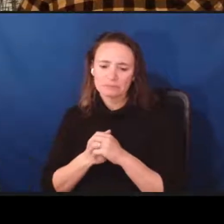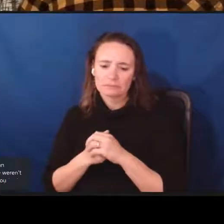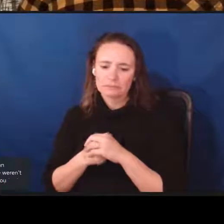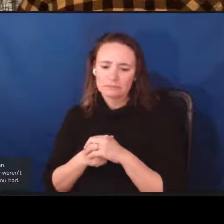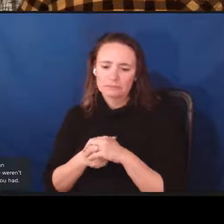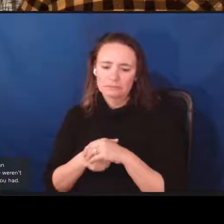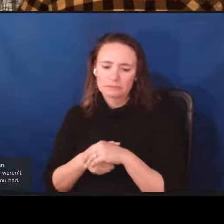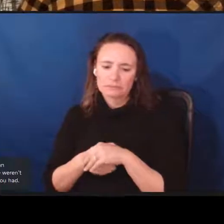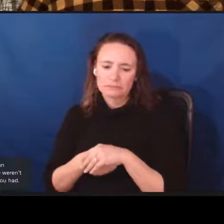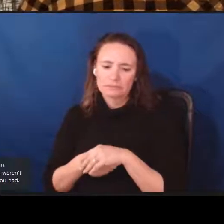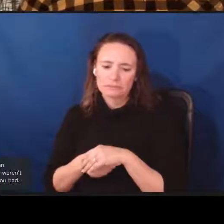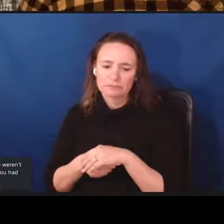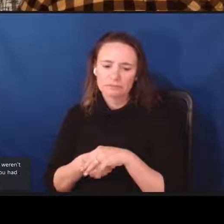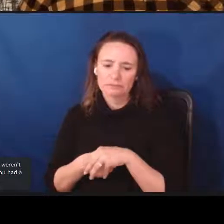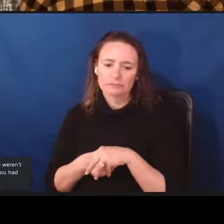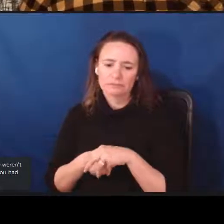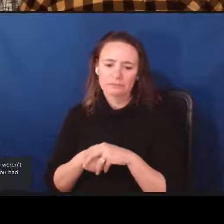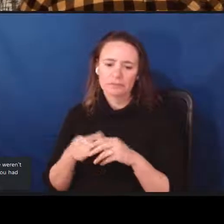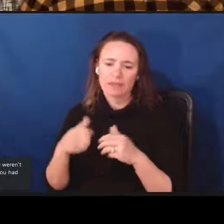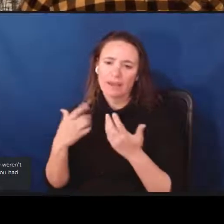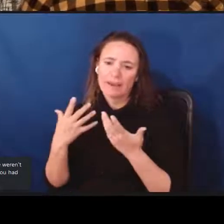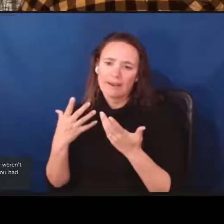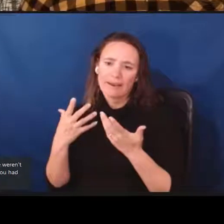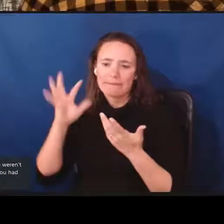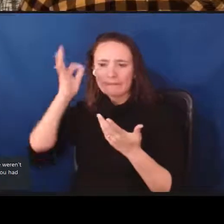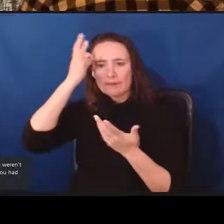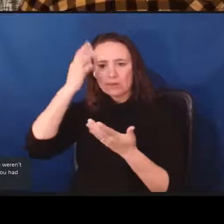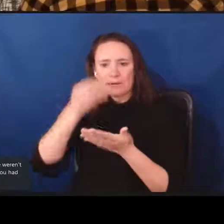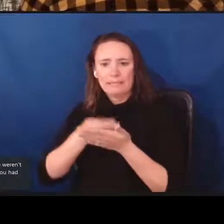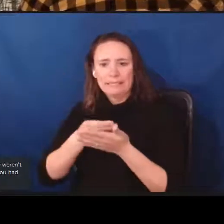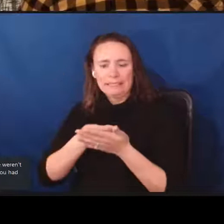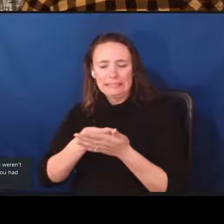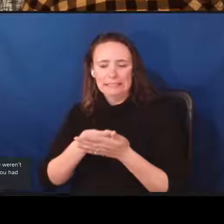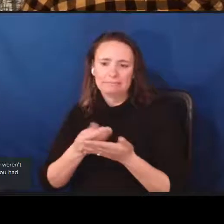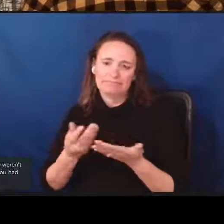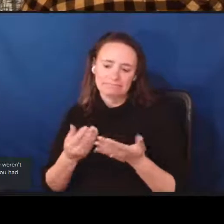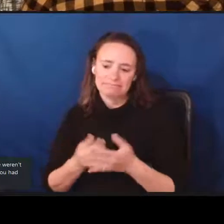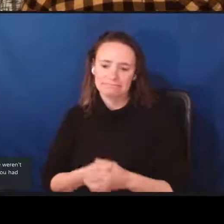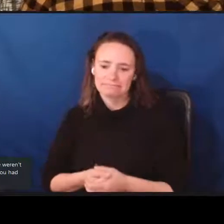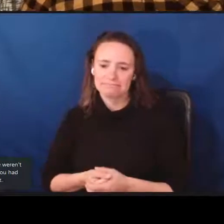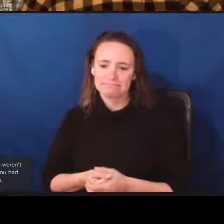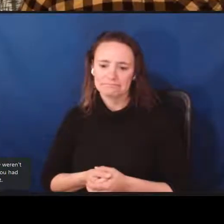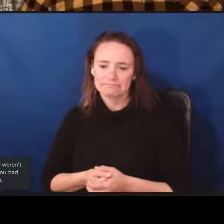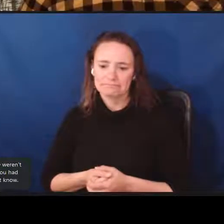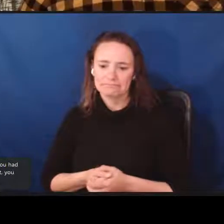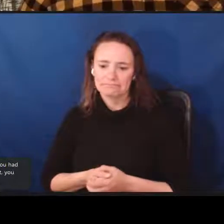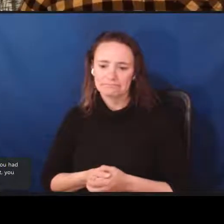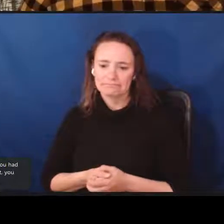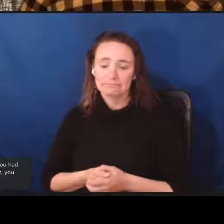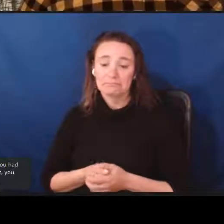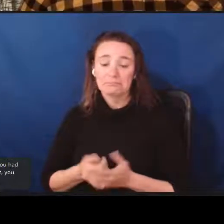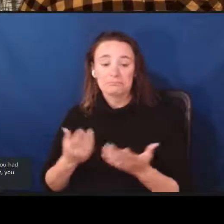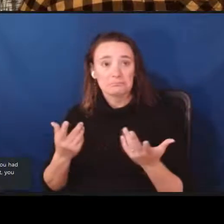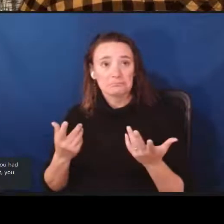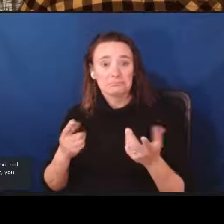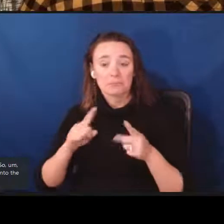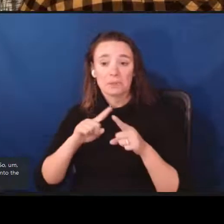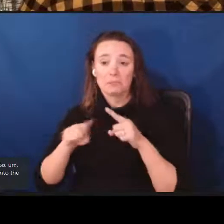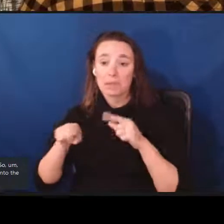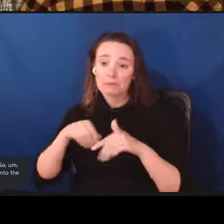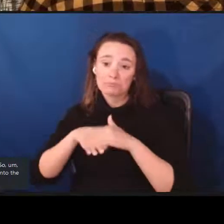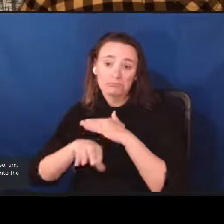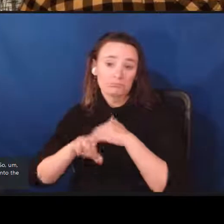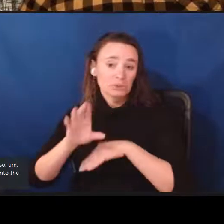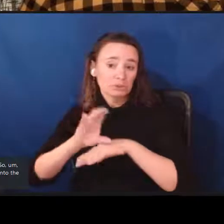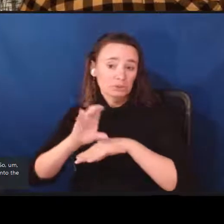had federal funds. So, but yeah, the rest, getting into the church and